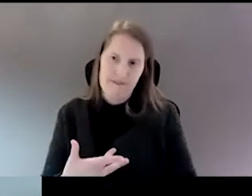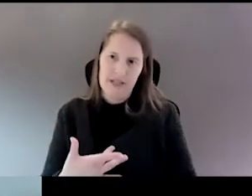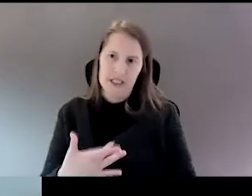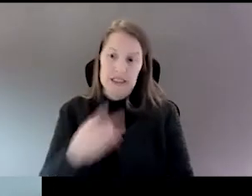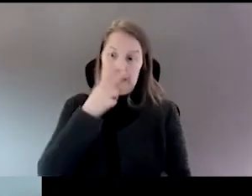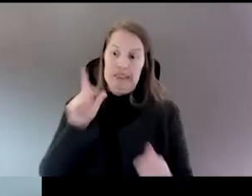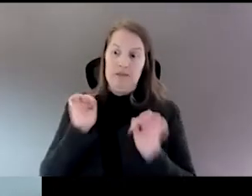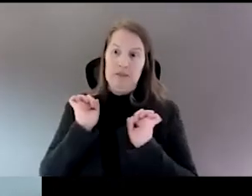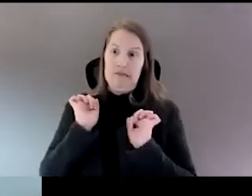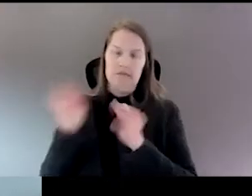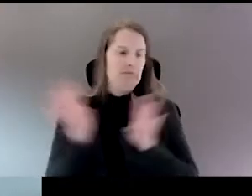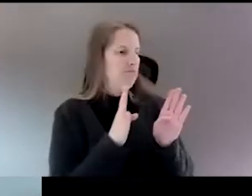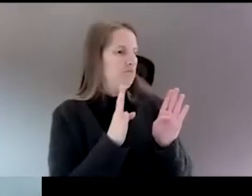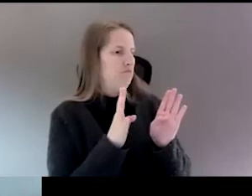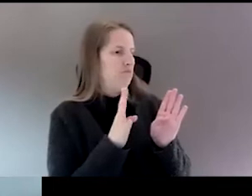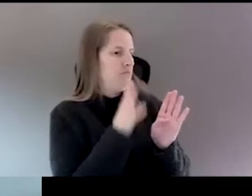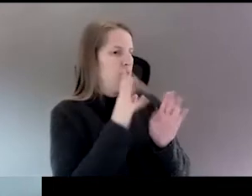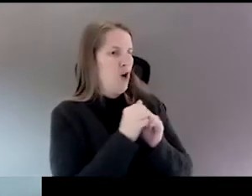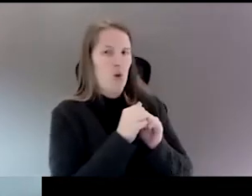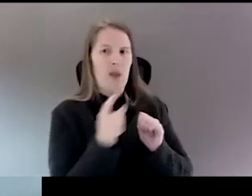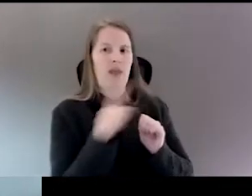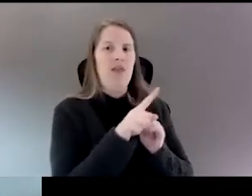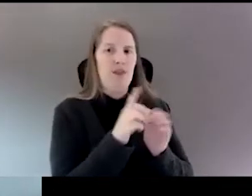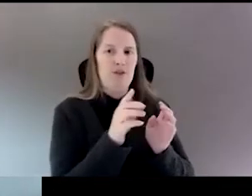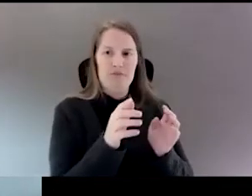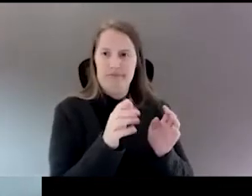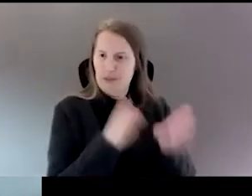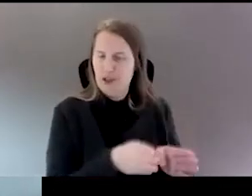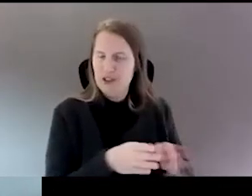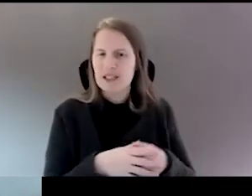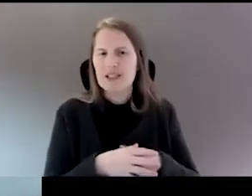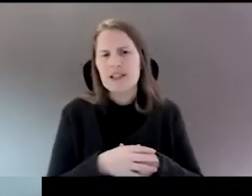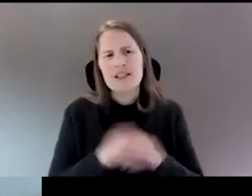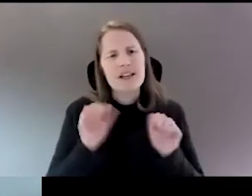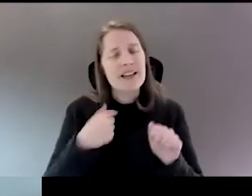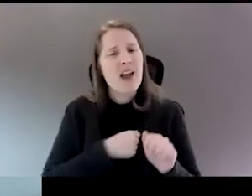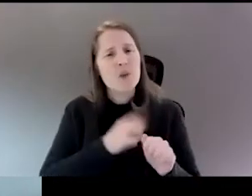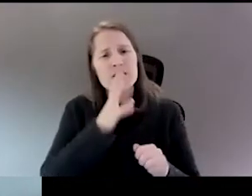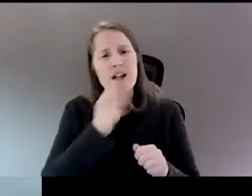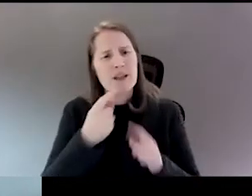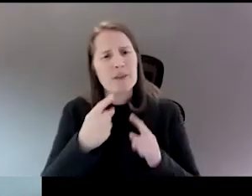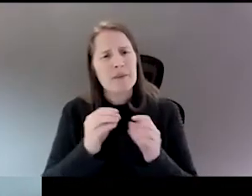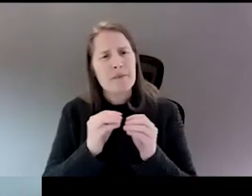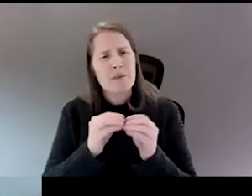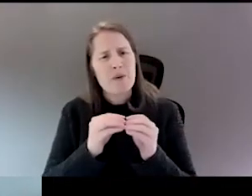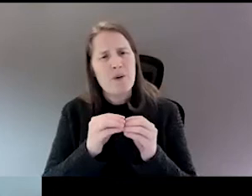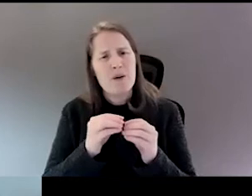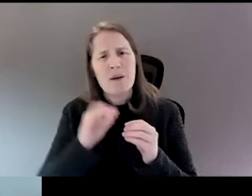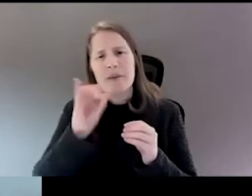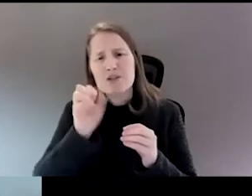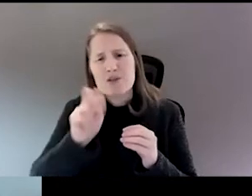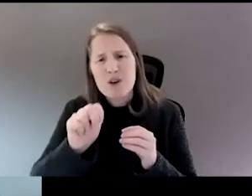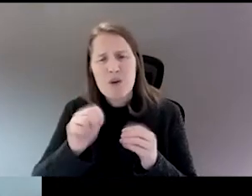in the company of someone else. So I wondered if we could talk a little bit more about, maybe Joan, you could speak to what it means